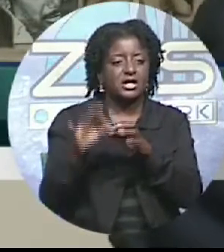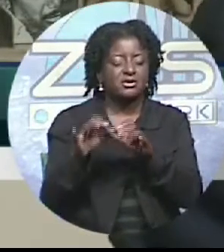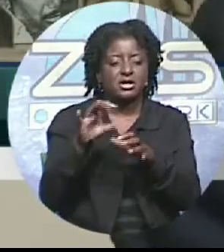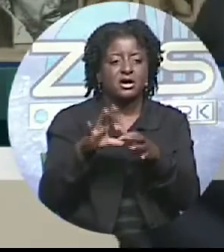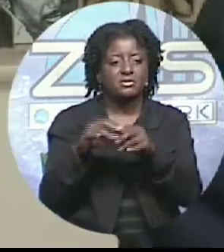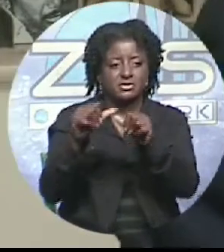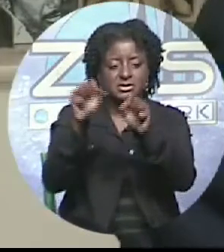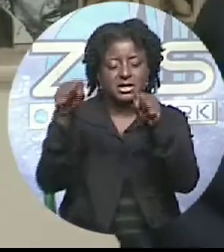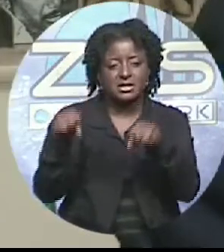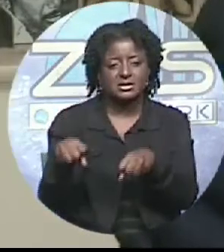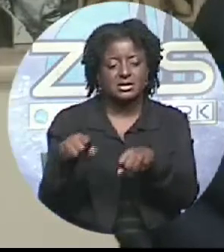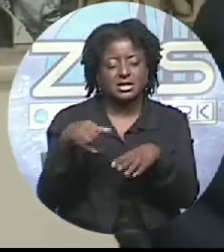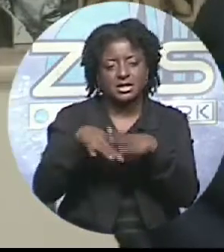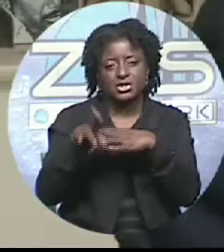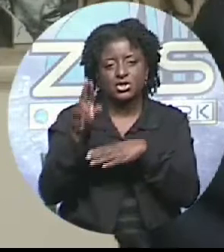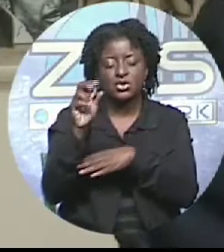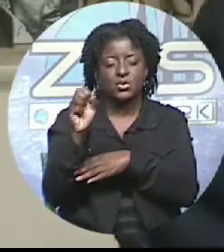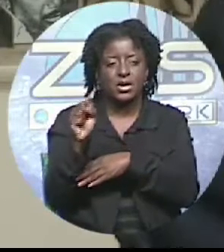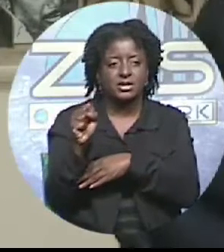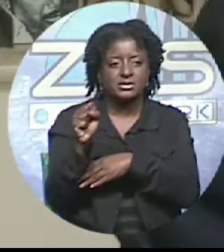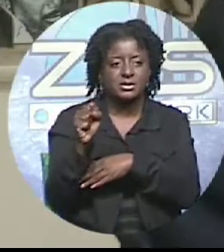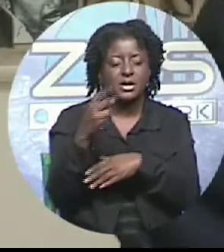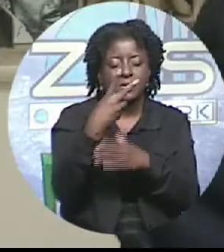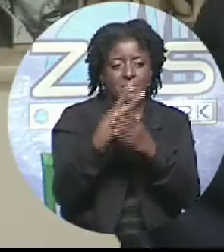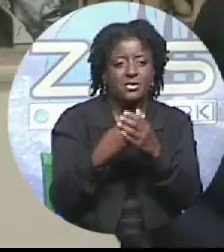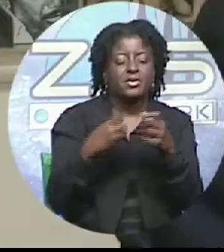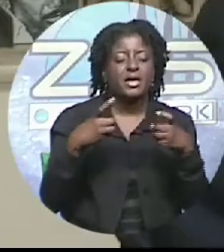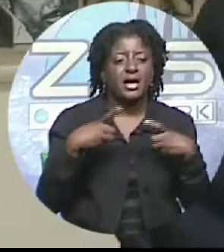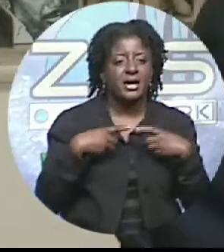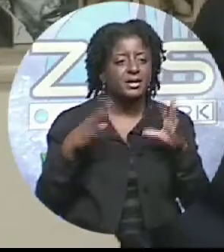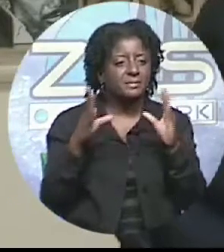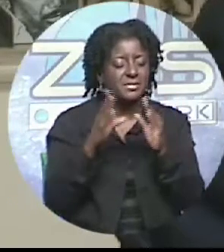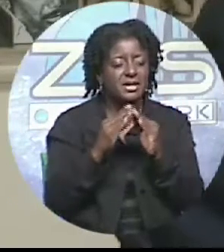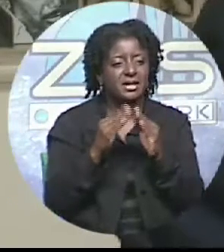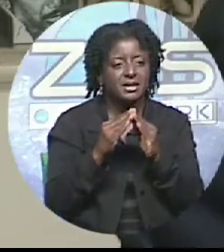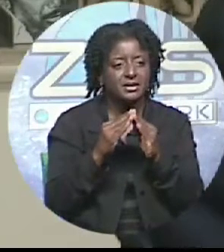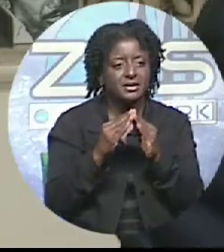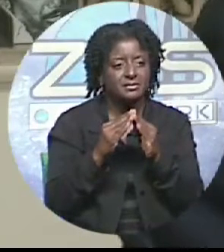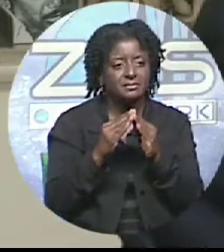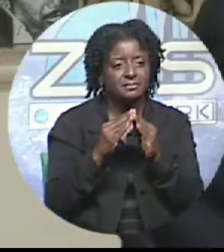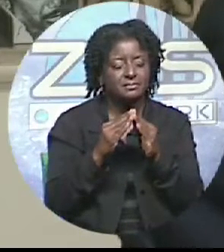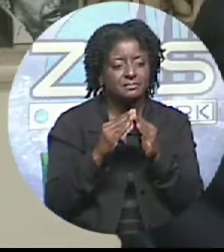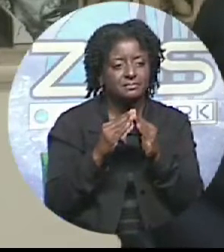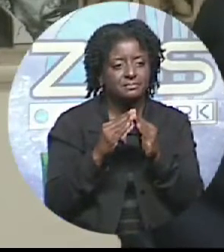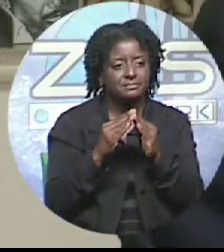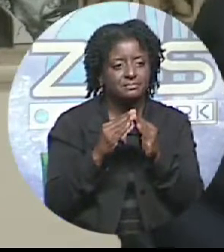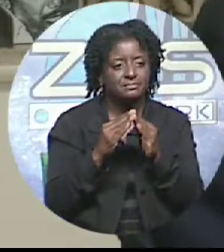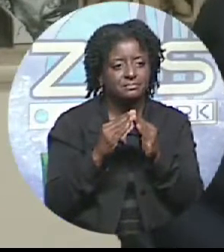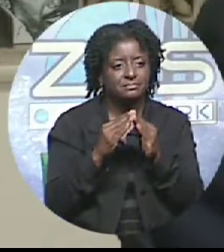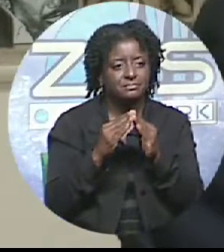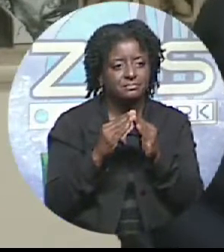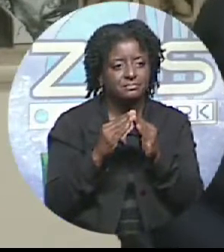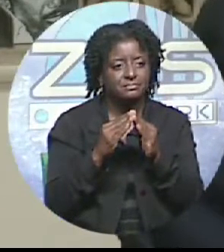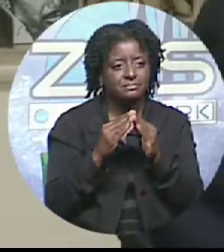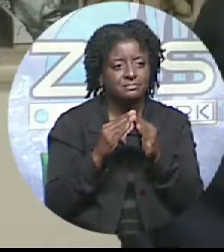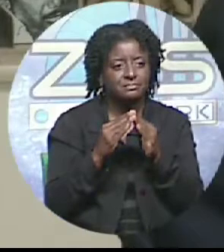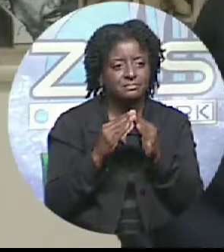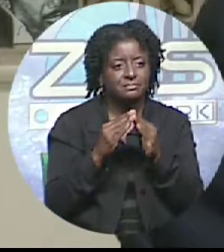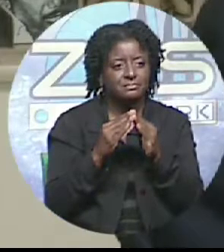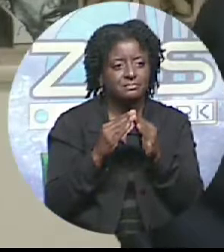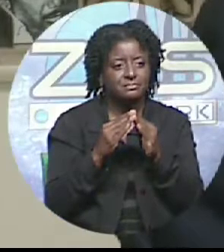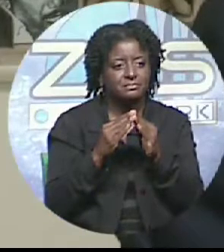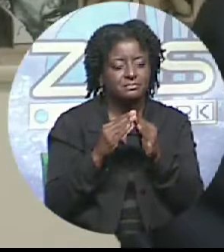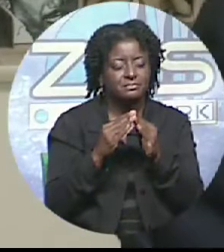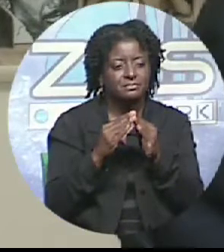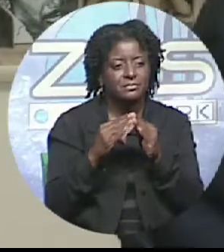interview with the media in Washington after their meeting, and both of them, they agreed to say that there was a